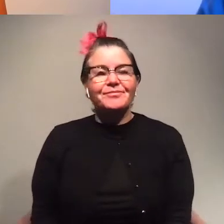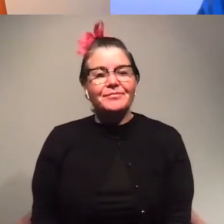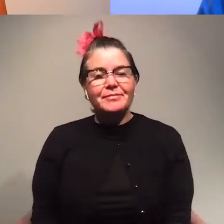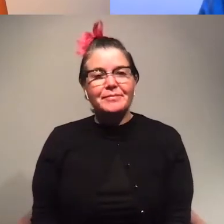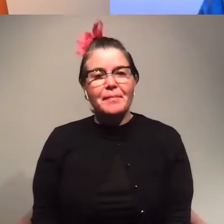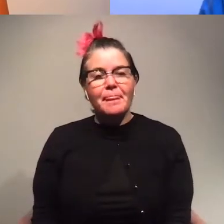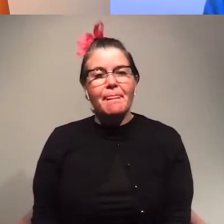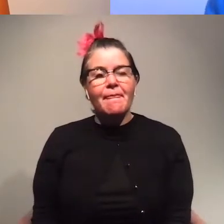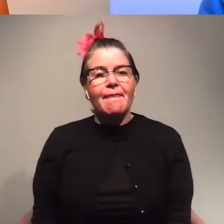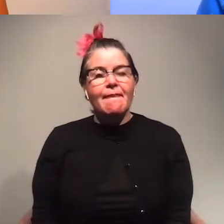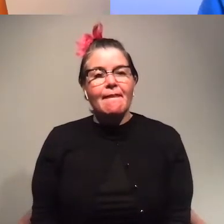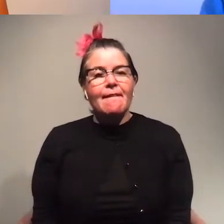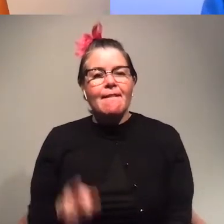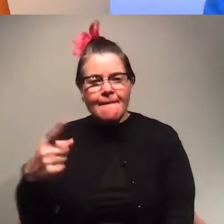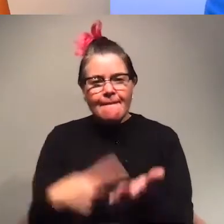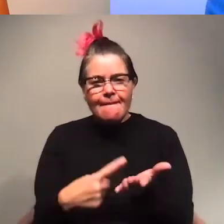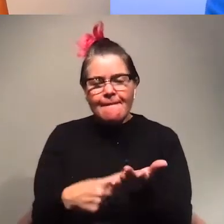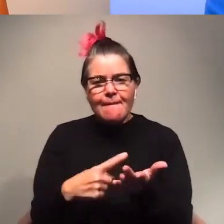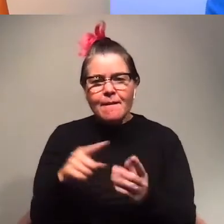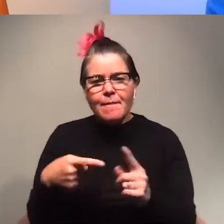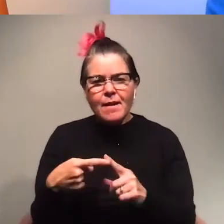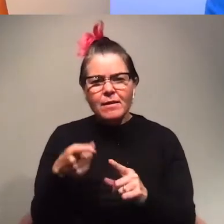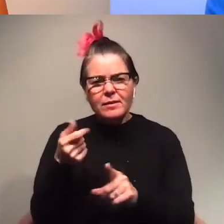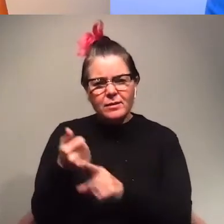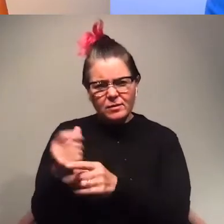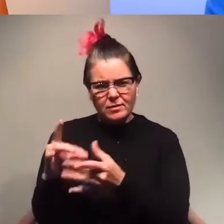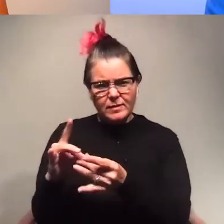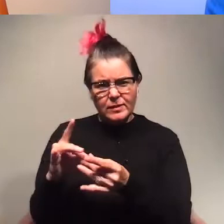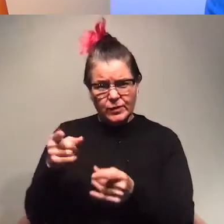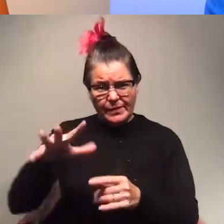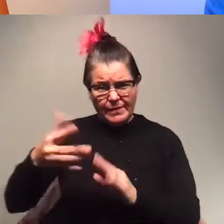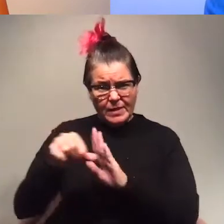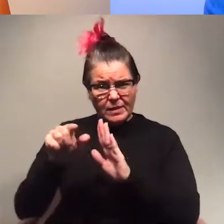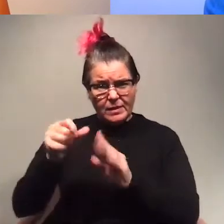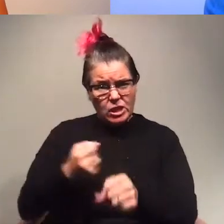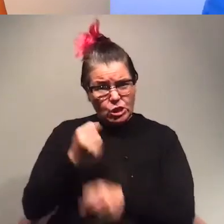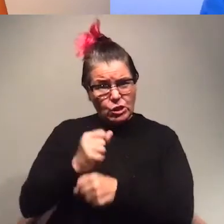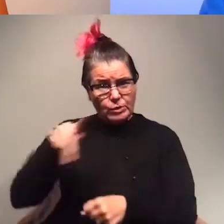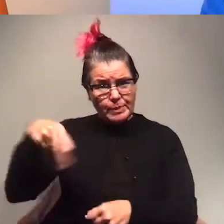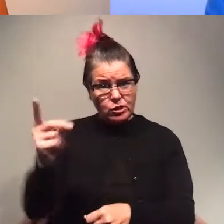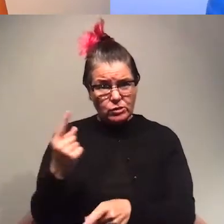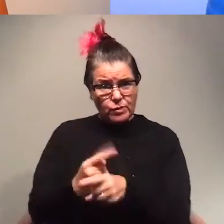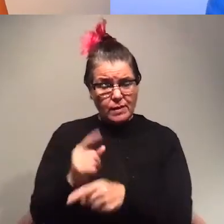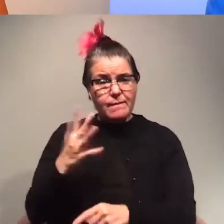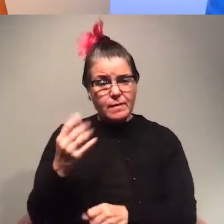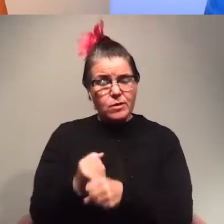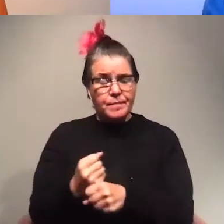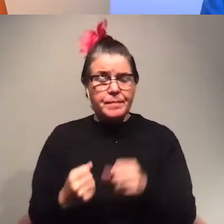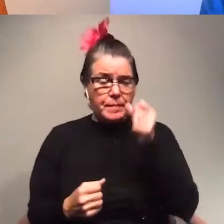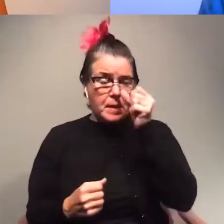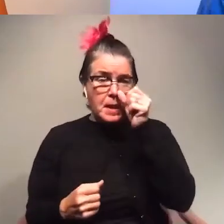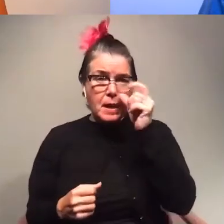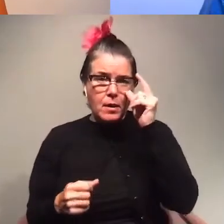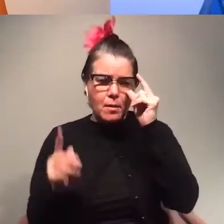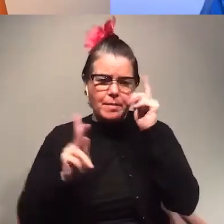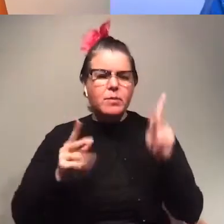And kind of you were talking too about, so you mentioned your 5th year, right, in your PhD? Yes. Yeah, so I guess people are kind